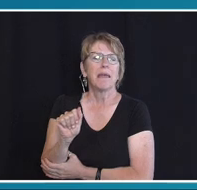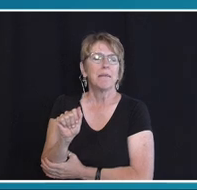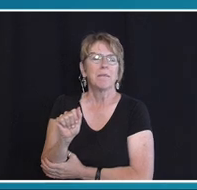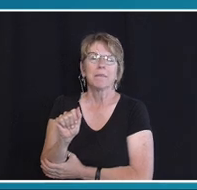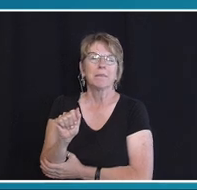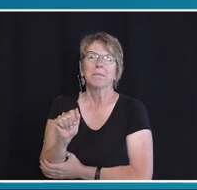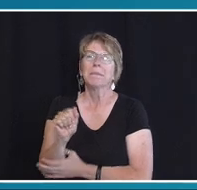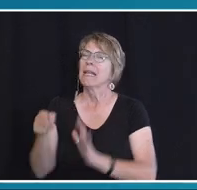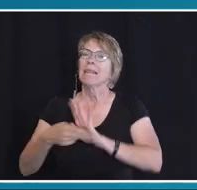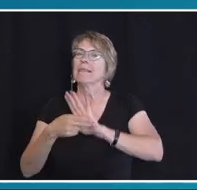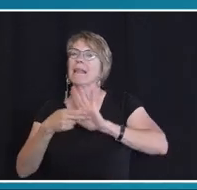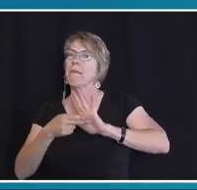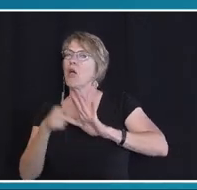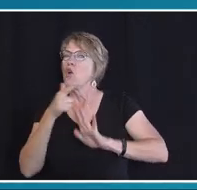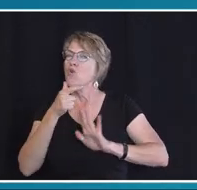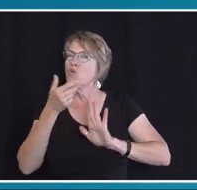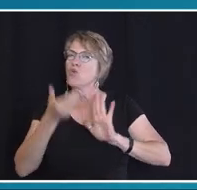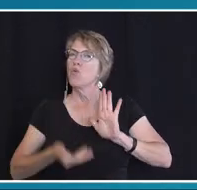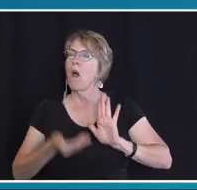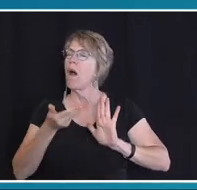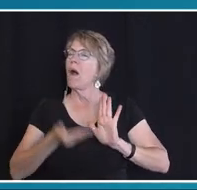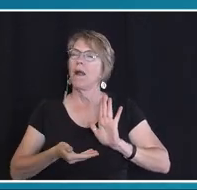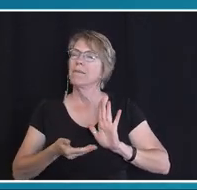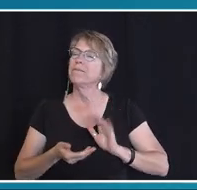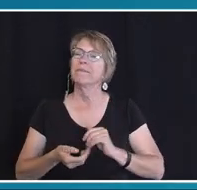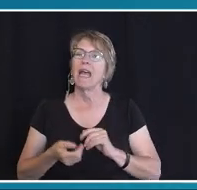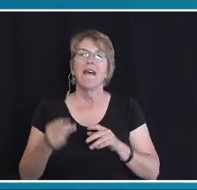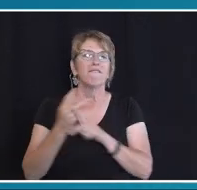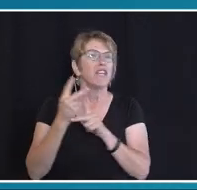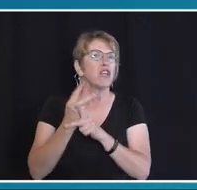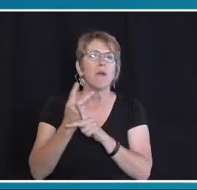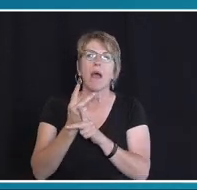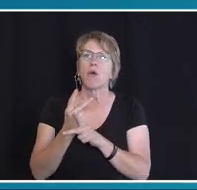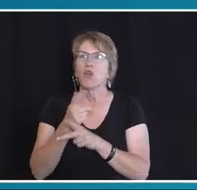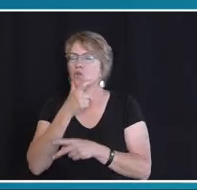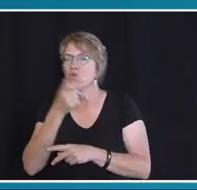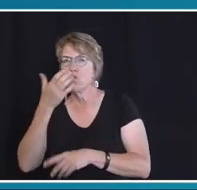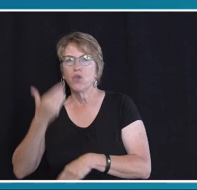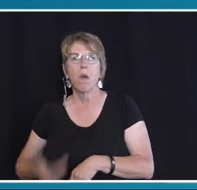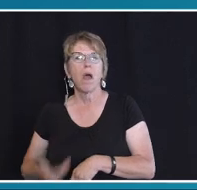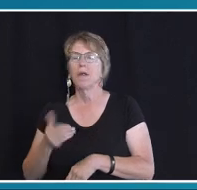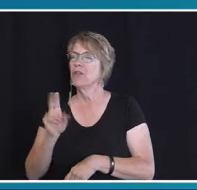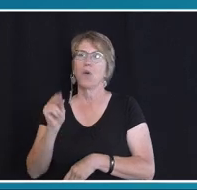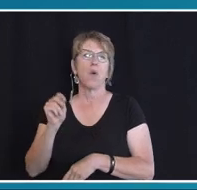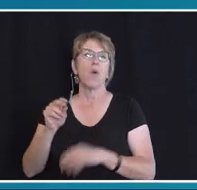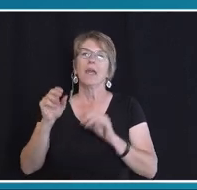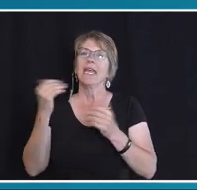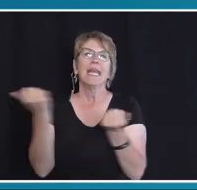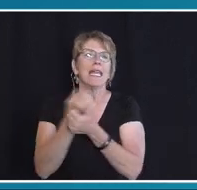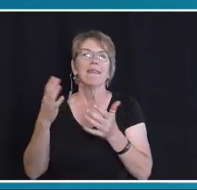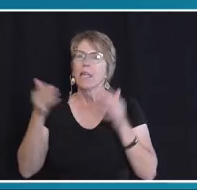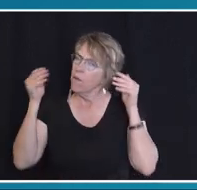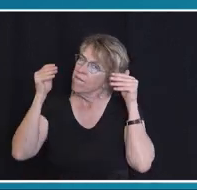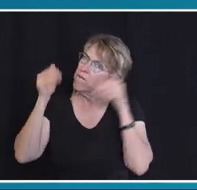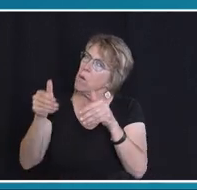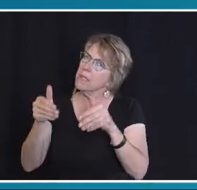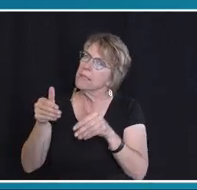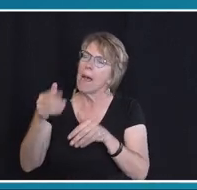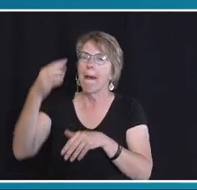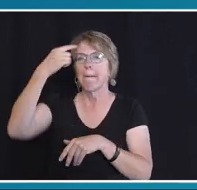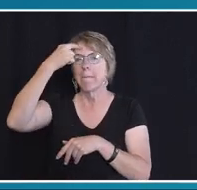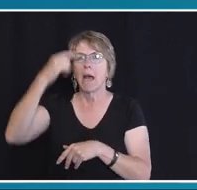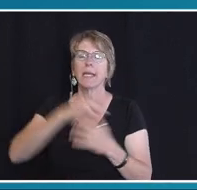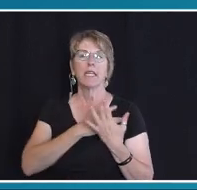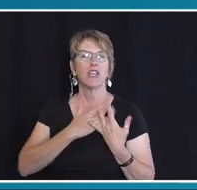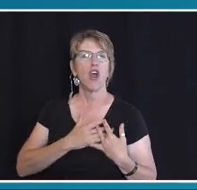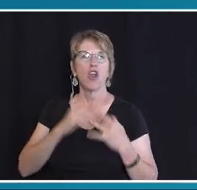who you are and define what you can and can't do. You can do anything you want. You can do anything you put your mind to and heart to. And fortunately, with